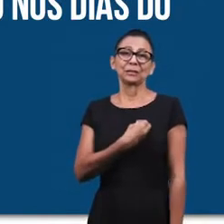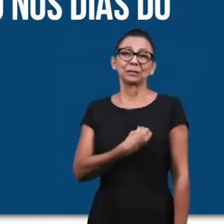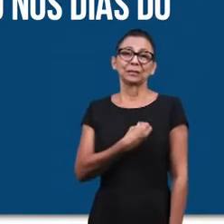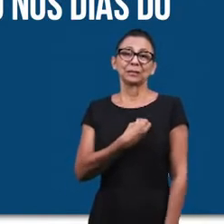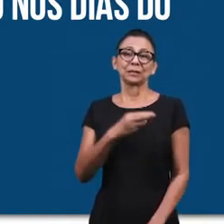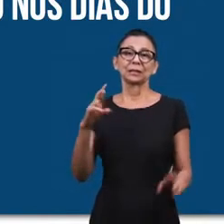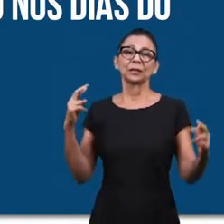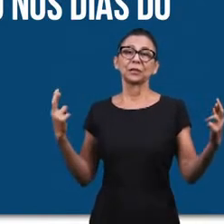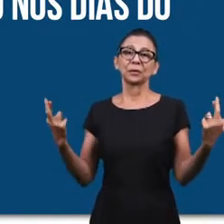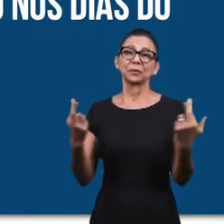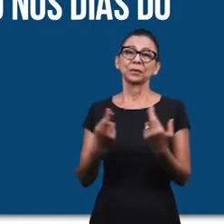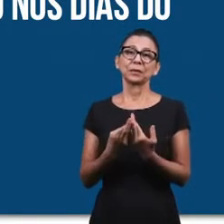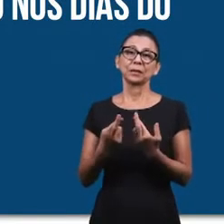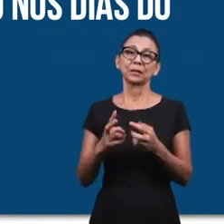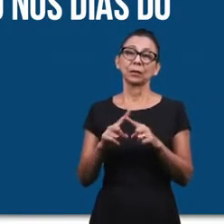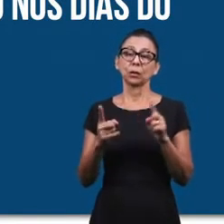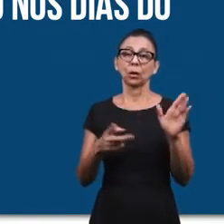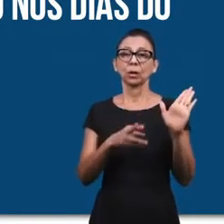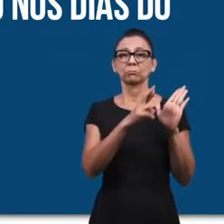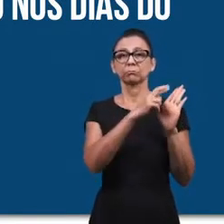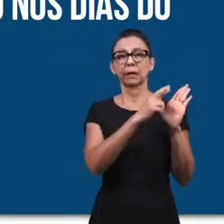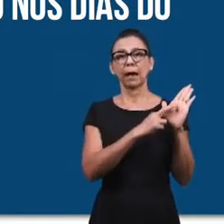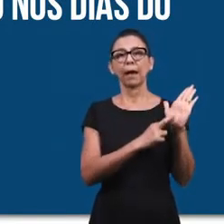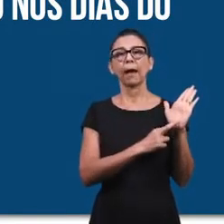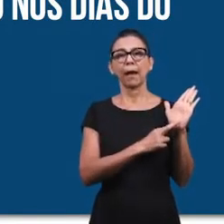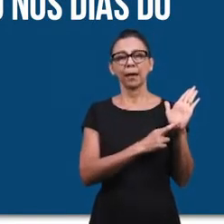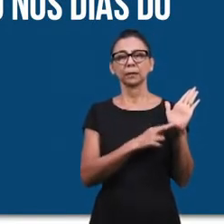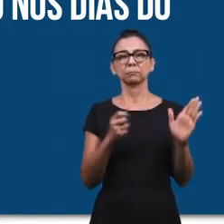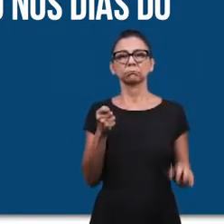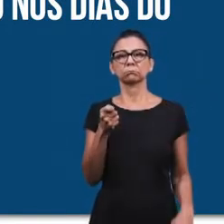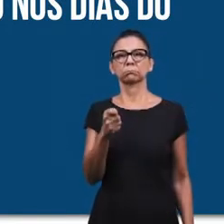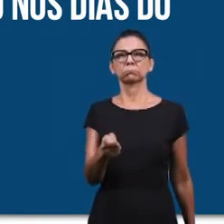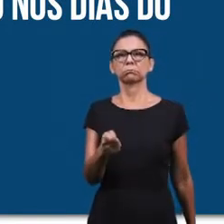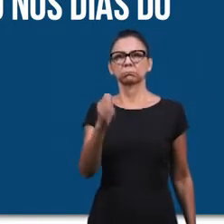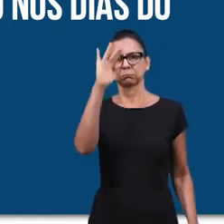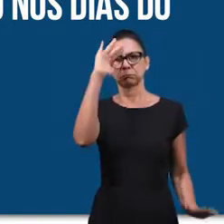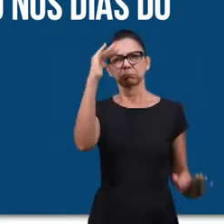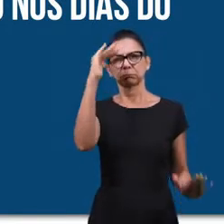these physical gatherings because we are obeying